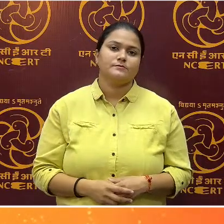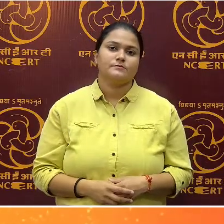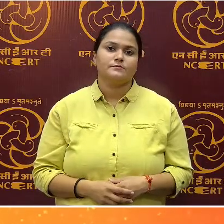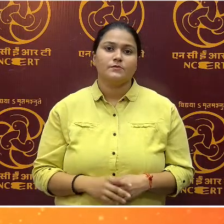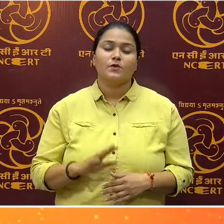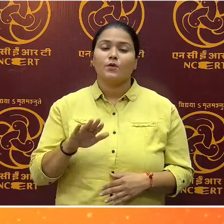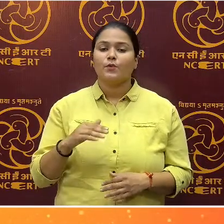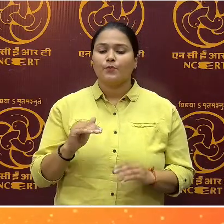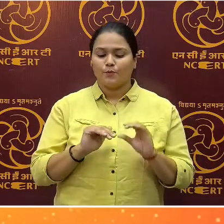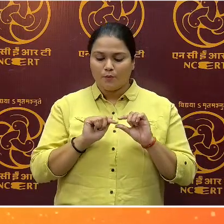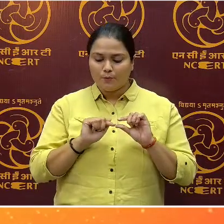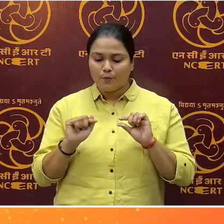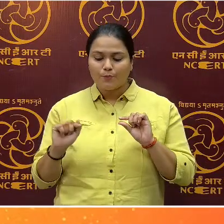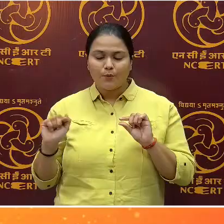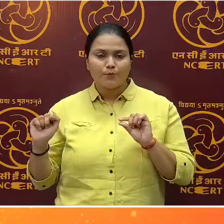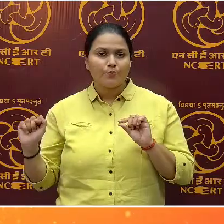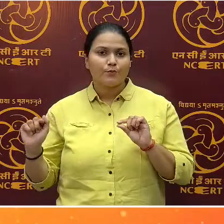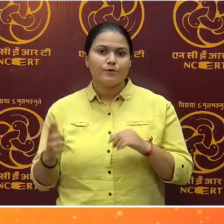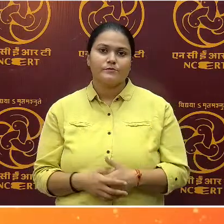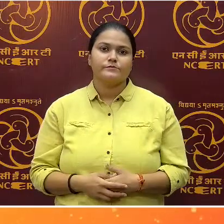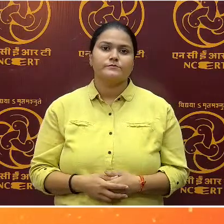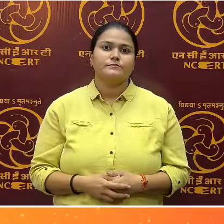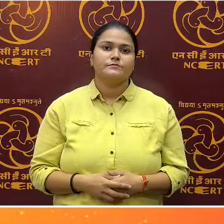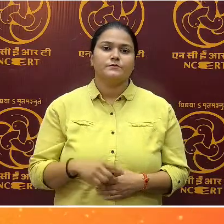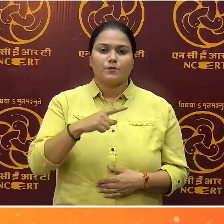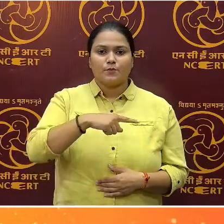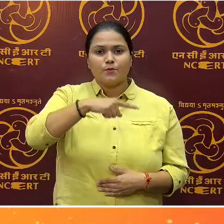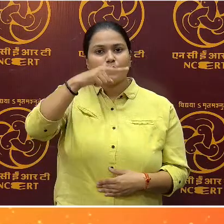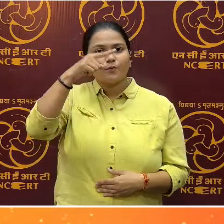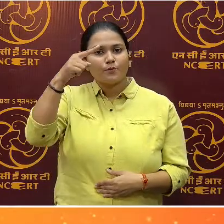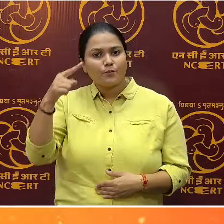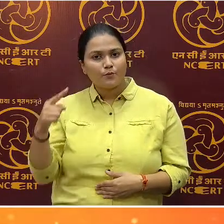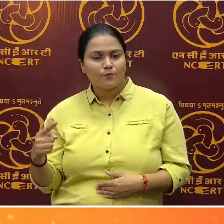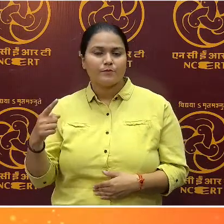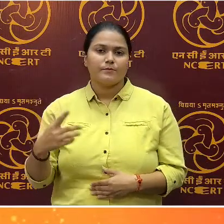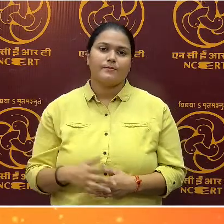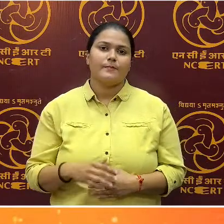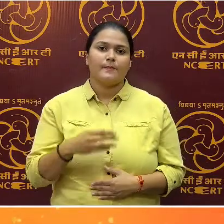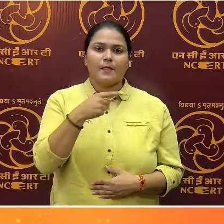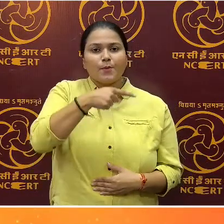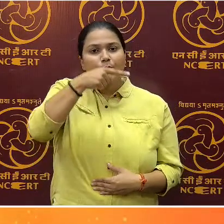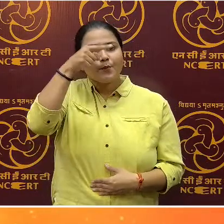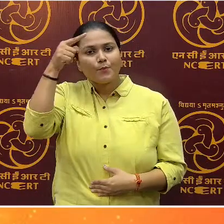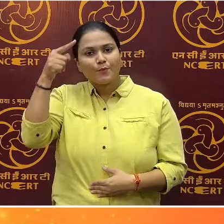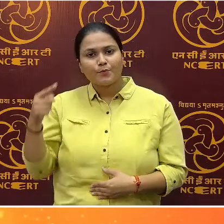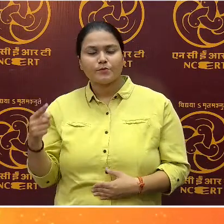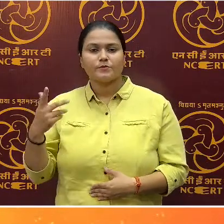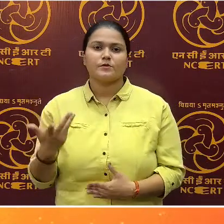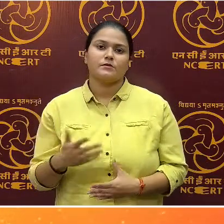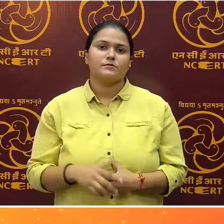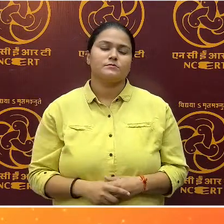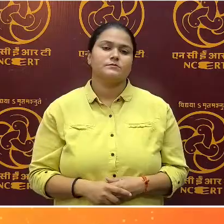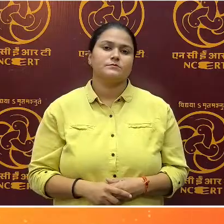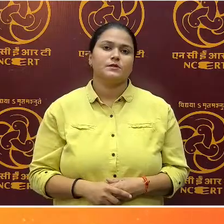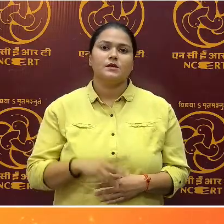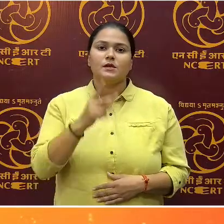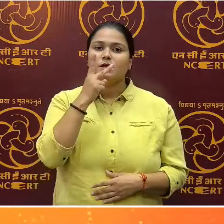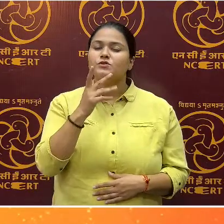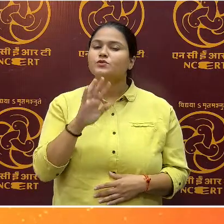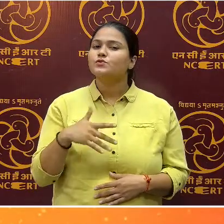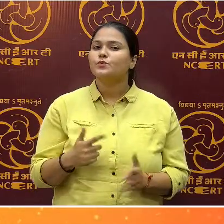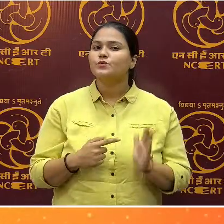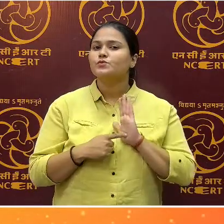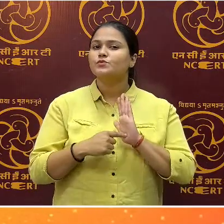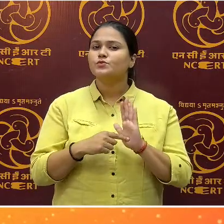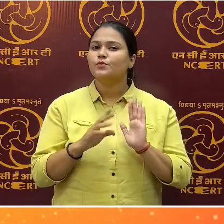And the solubility, what is happening? The curve is going downwards here. Yes. So what does this indicate? That what